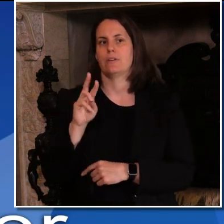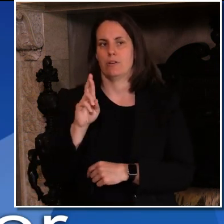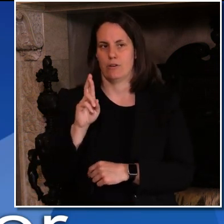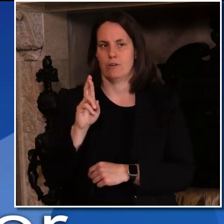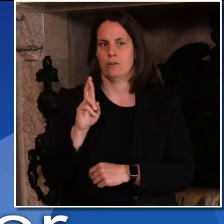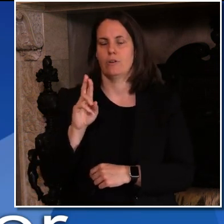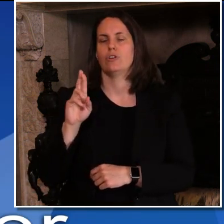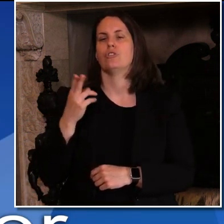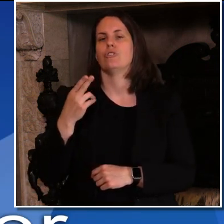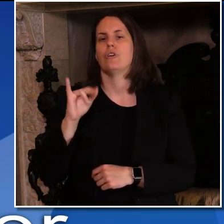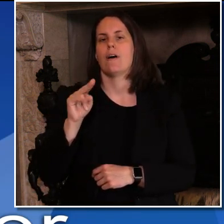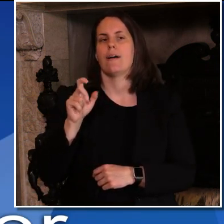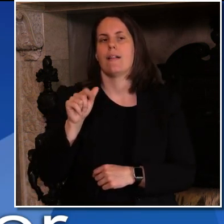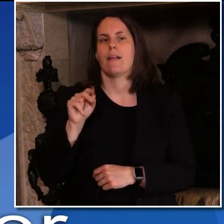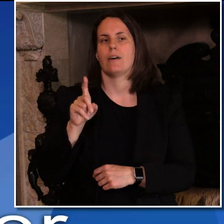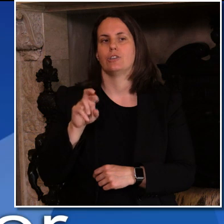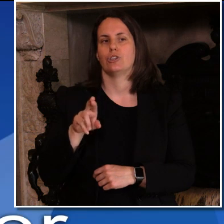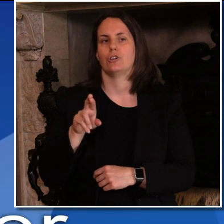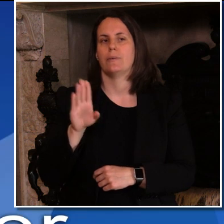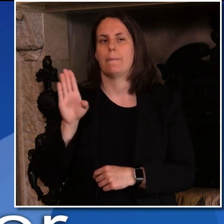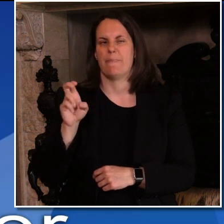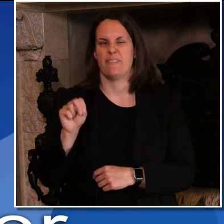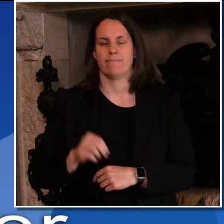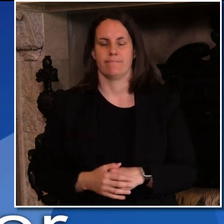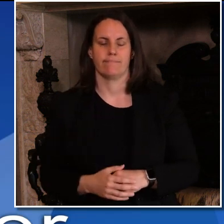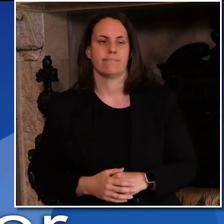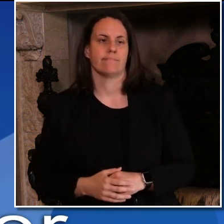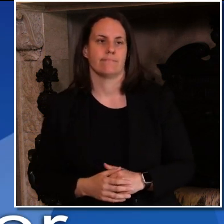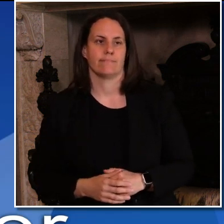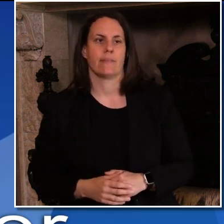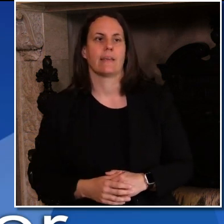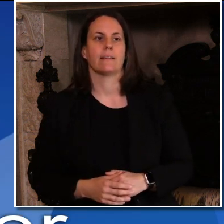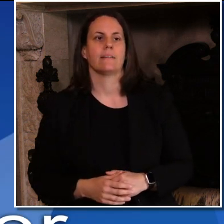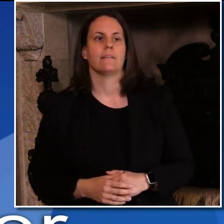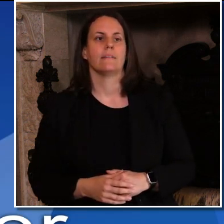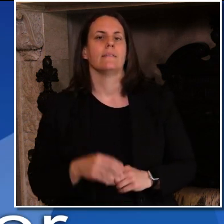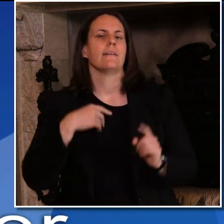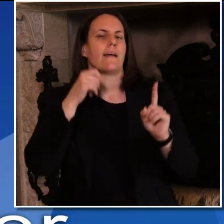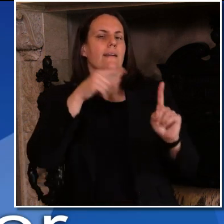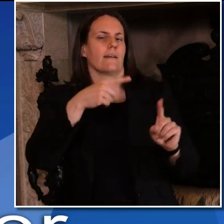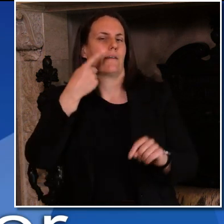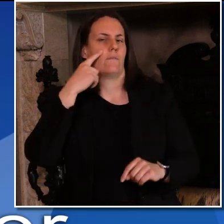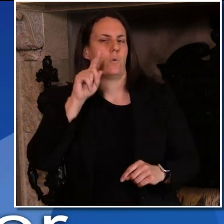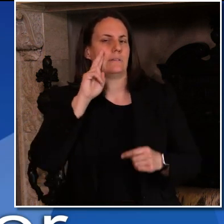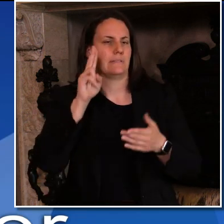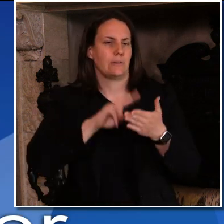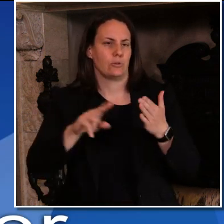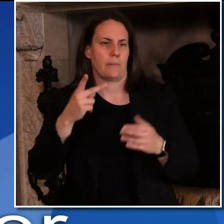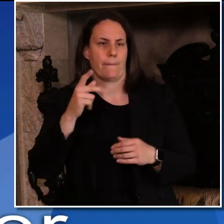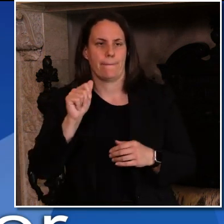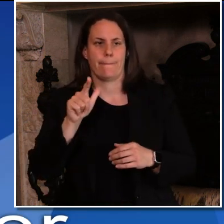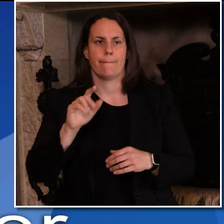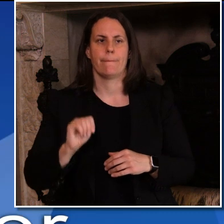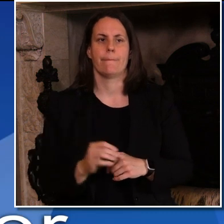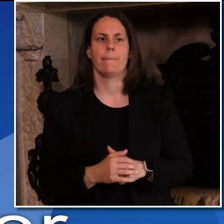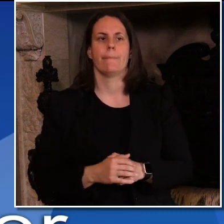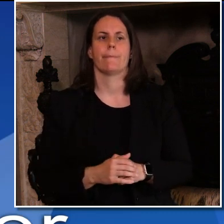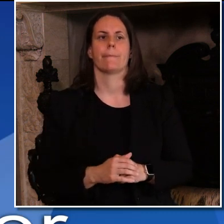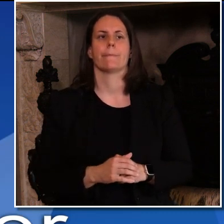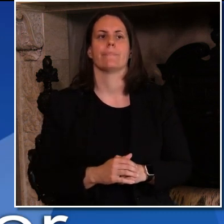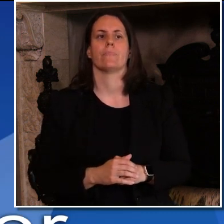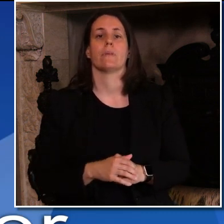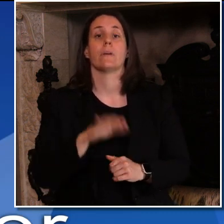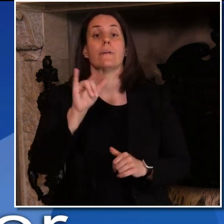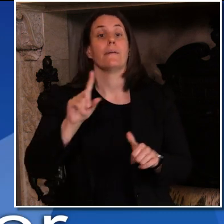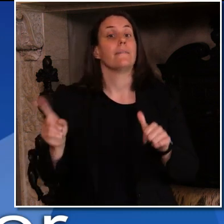Good afternoon. This question is for Secretary Palm. Secretary, near the time of the first safer at home order, you said DHS models predicted